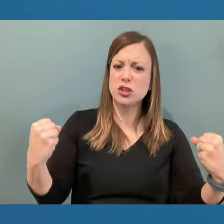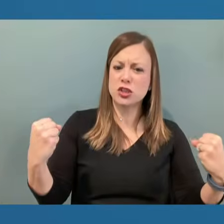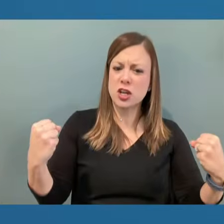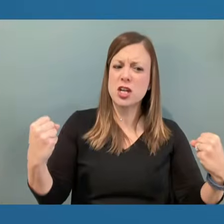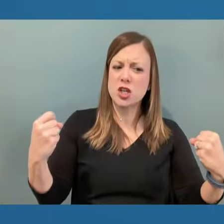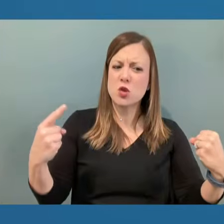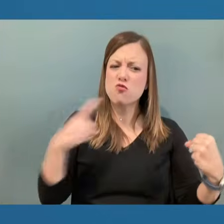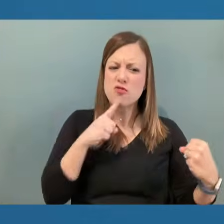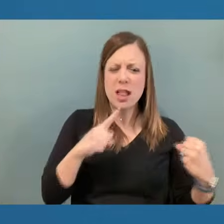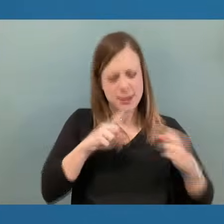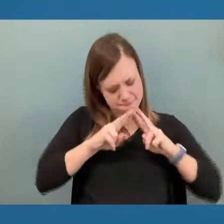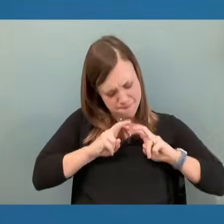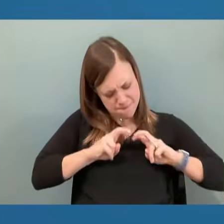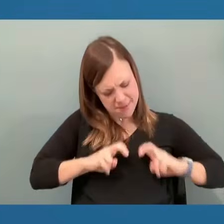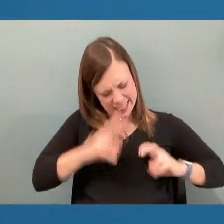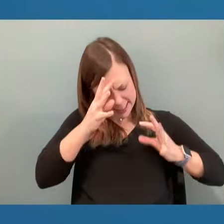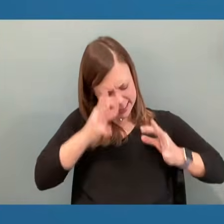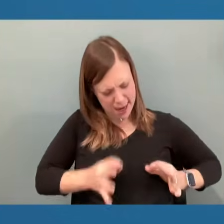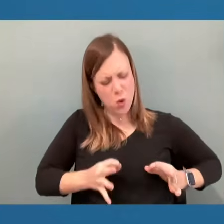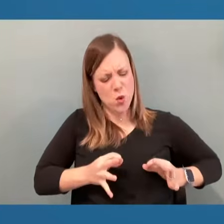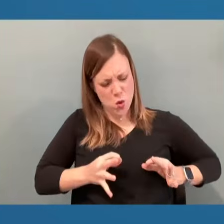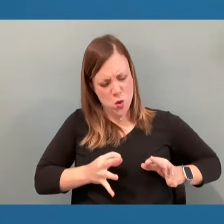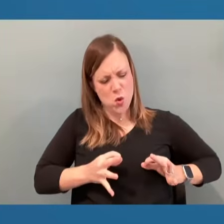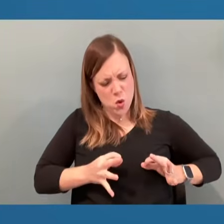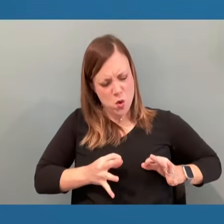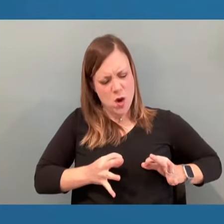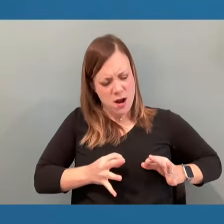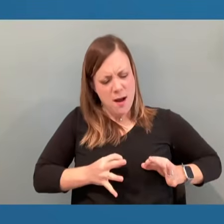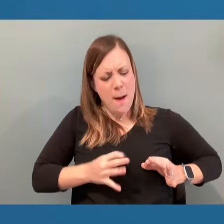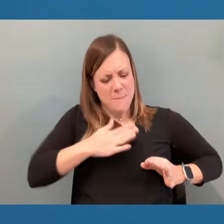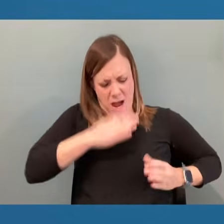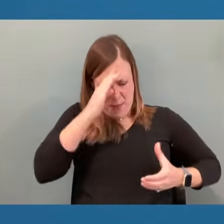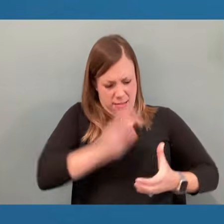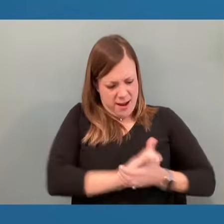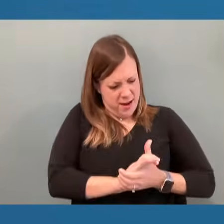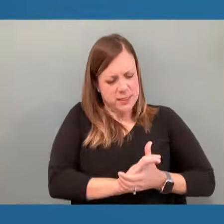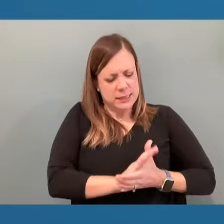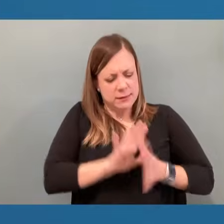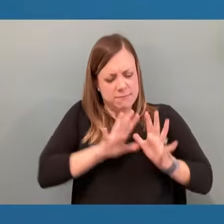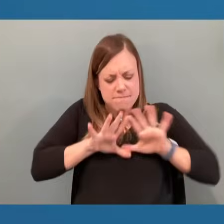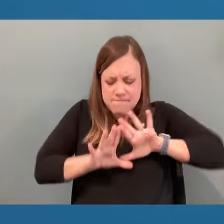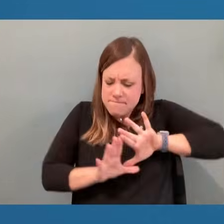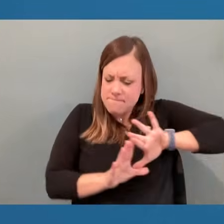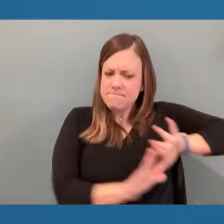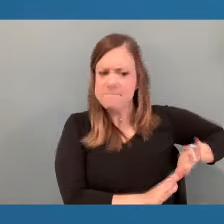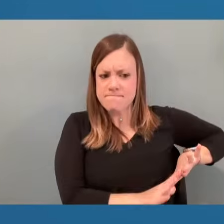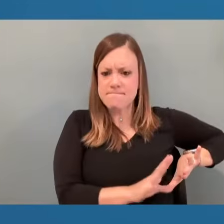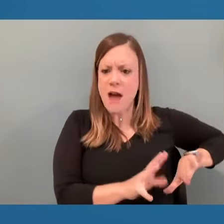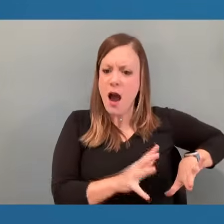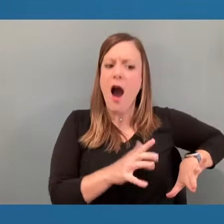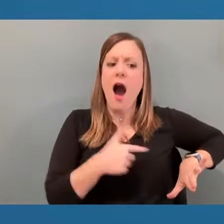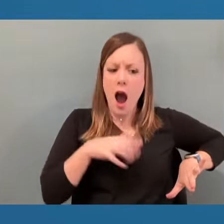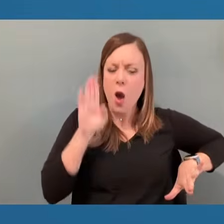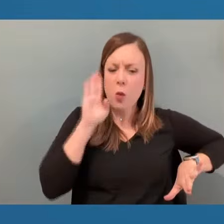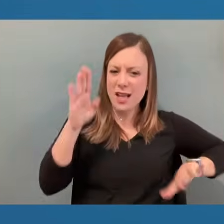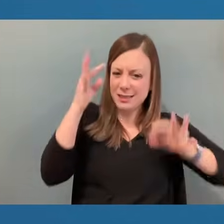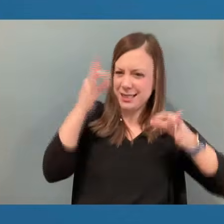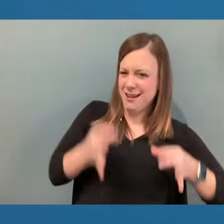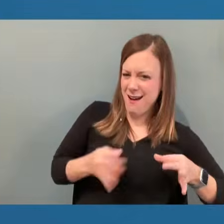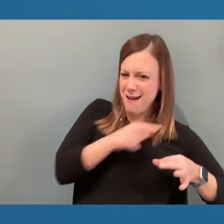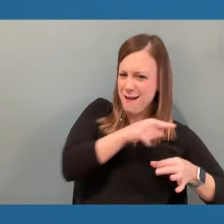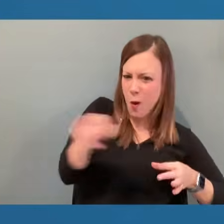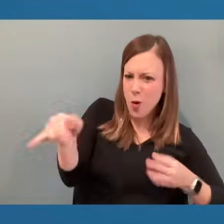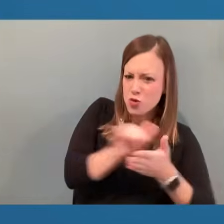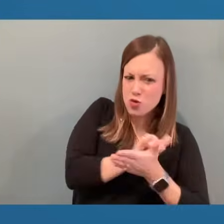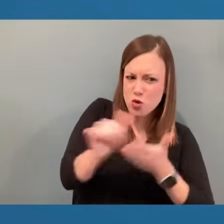New Yorkers and continuing to uphold notions of bodily autonomy and individual rights